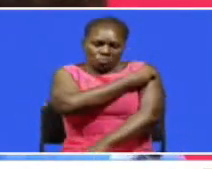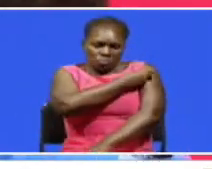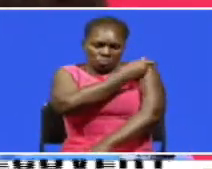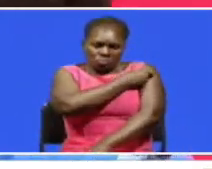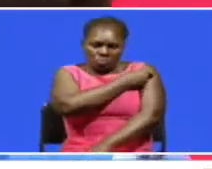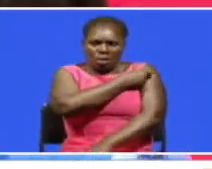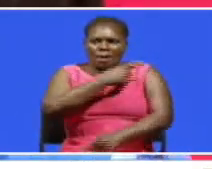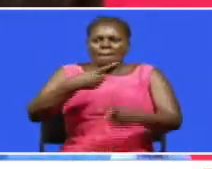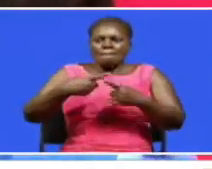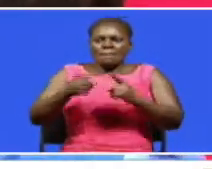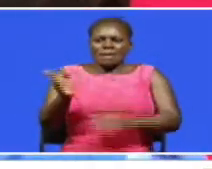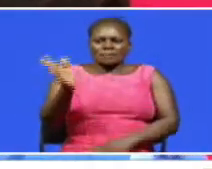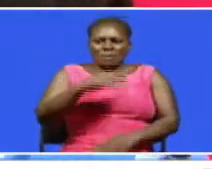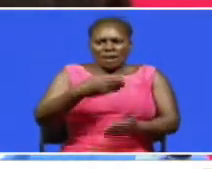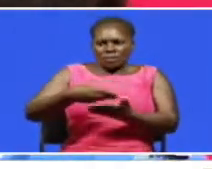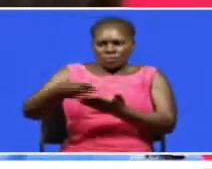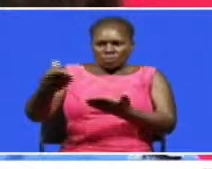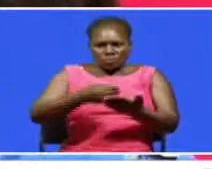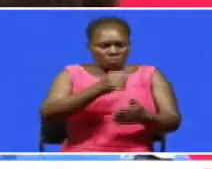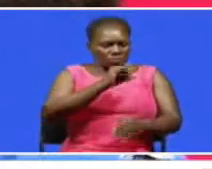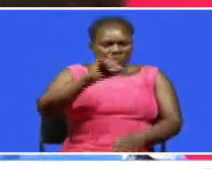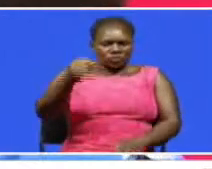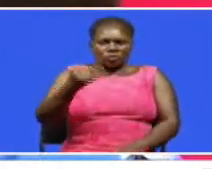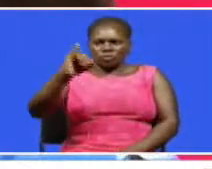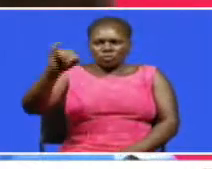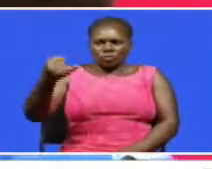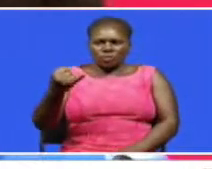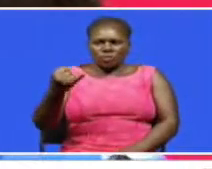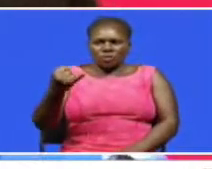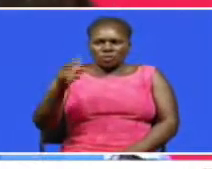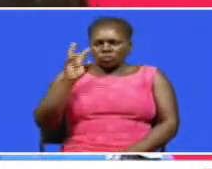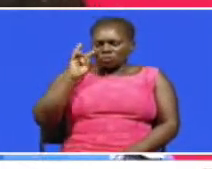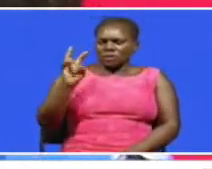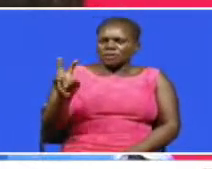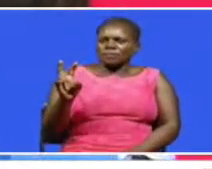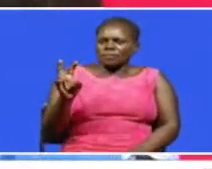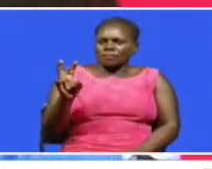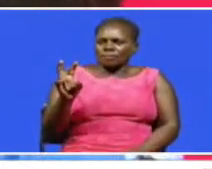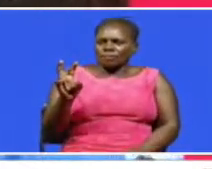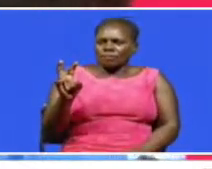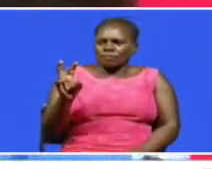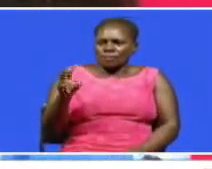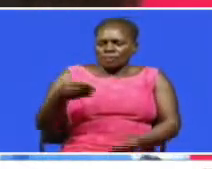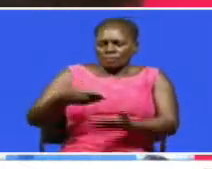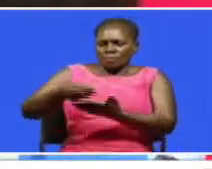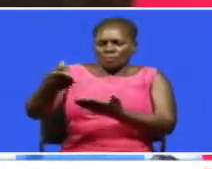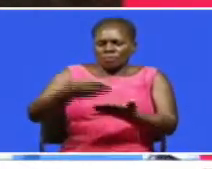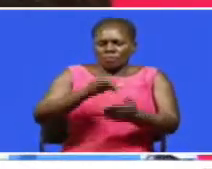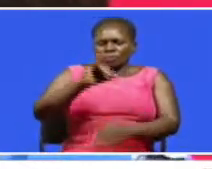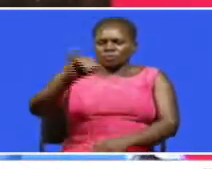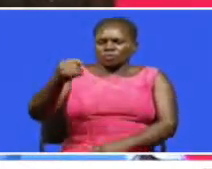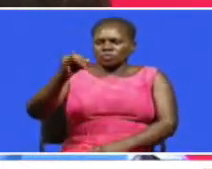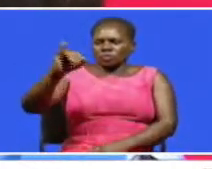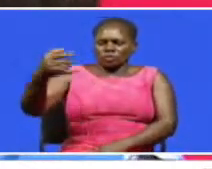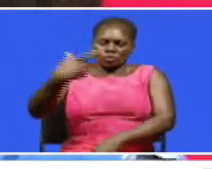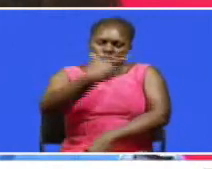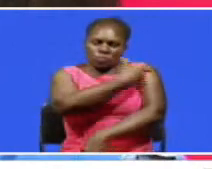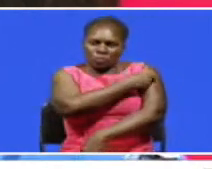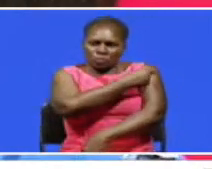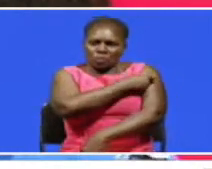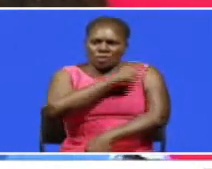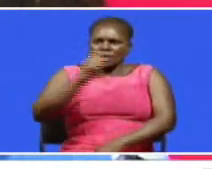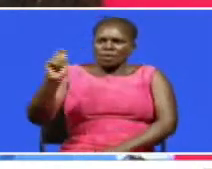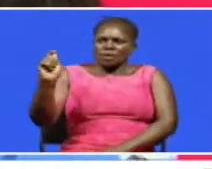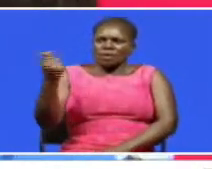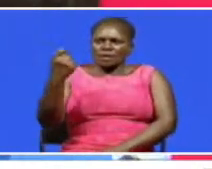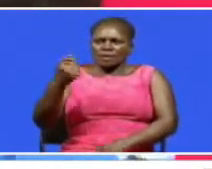vaccines. But back to the distribution of Johnson & Johnson vaccines, we begin to see the distribution of those vaccines. Kenya